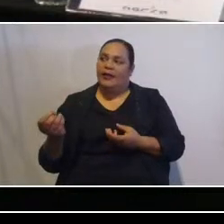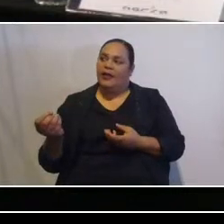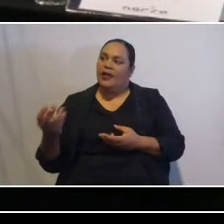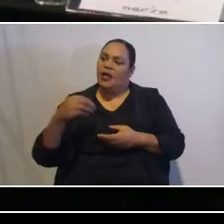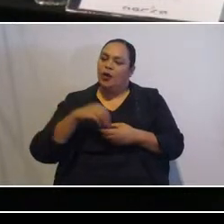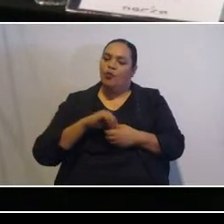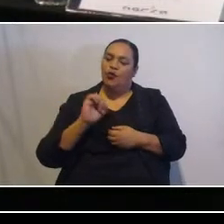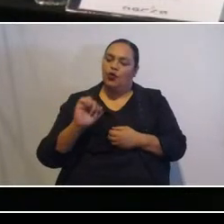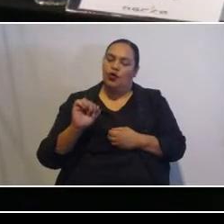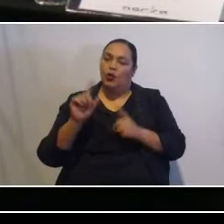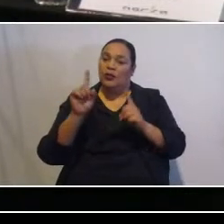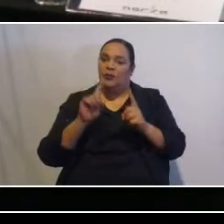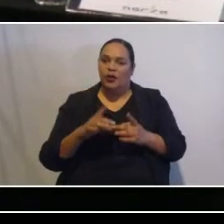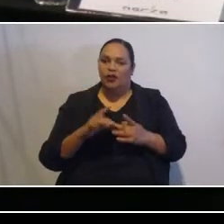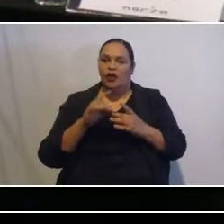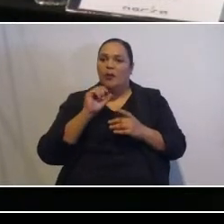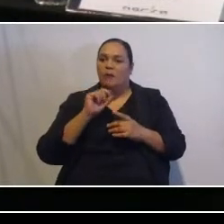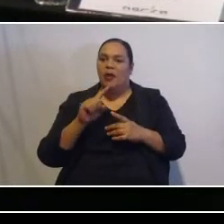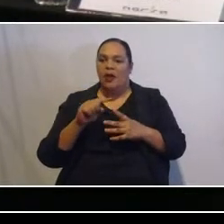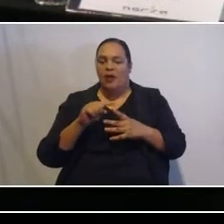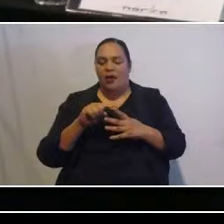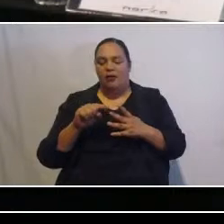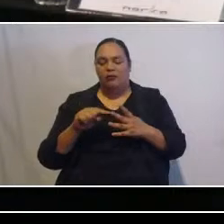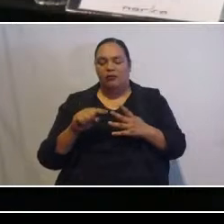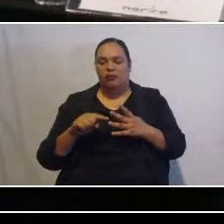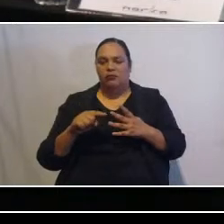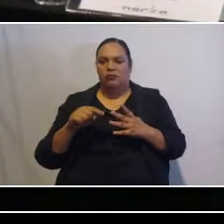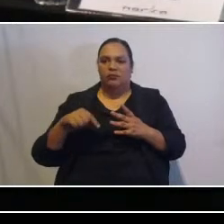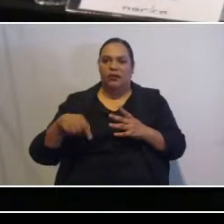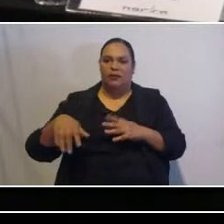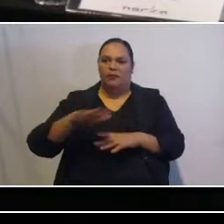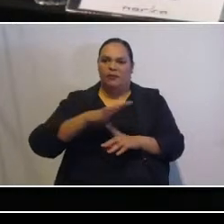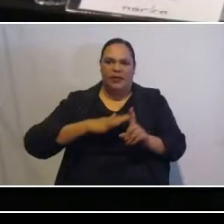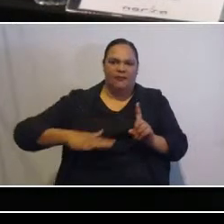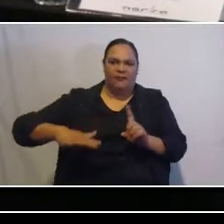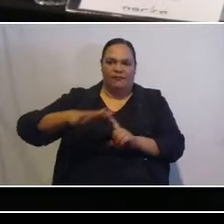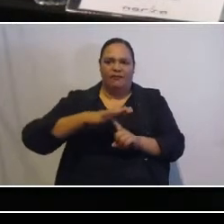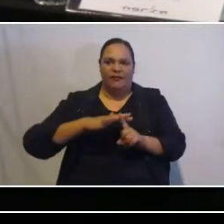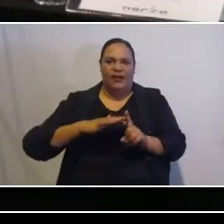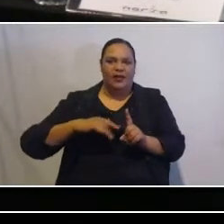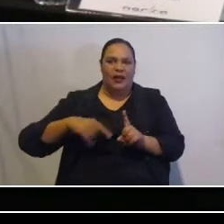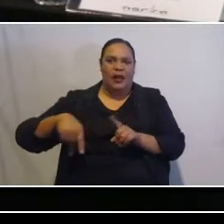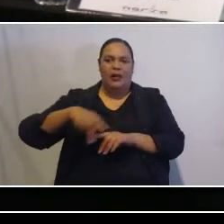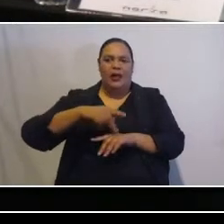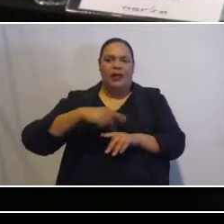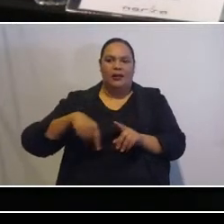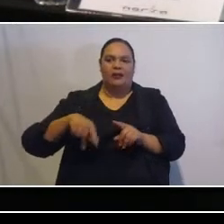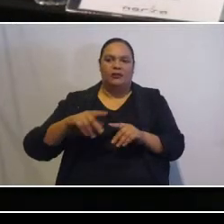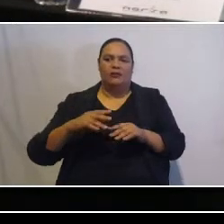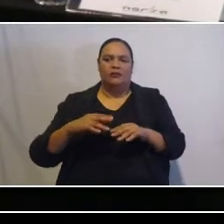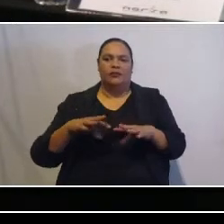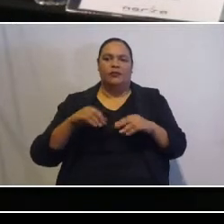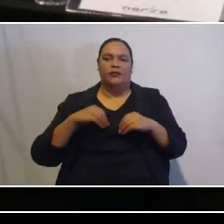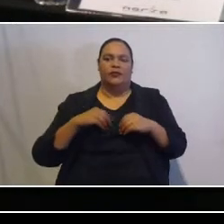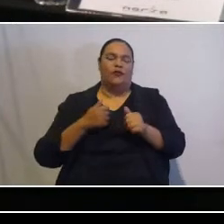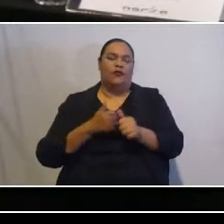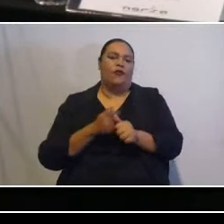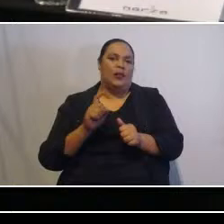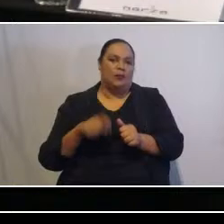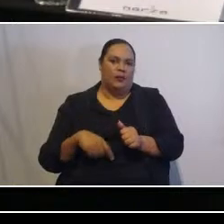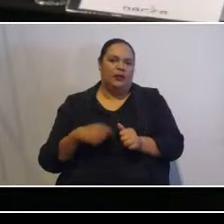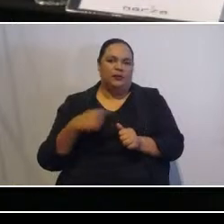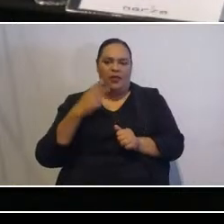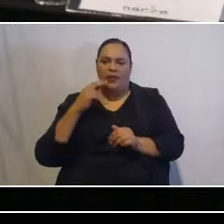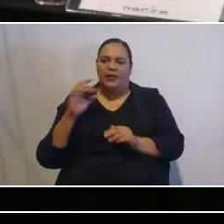input, especially on those perimeters that are set for us for us to play this game within. I think that would